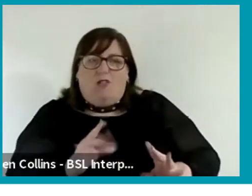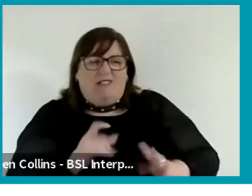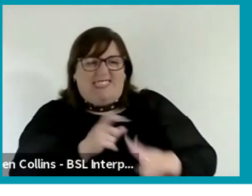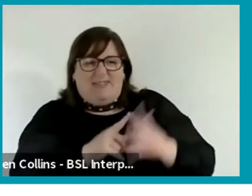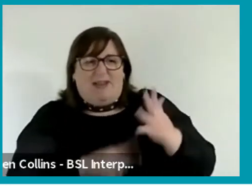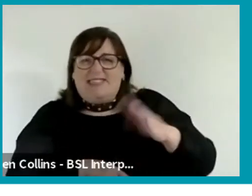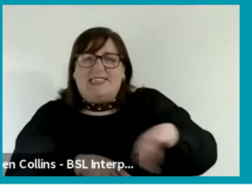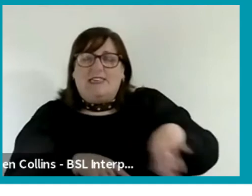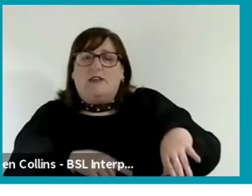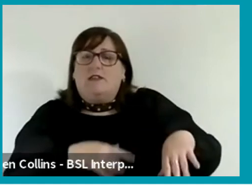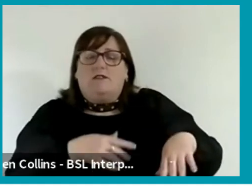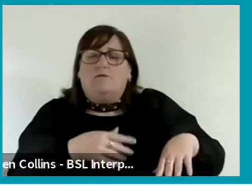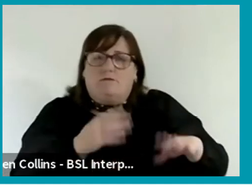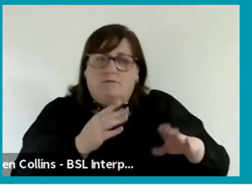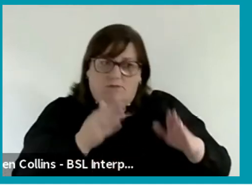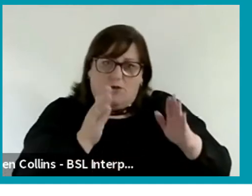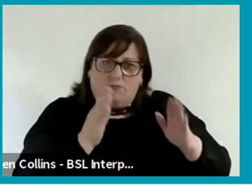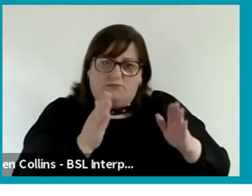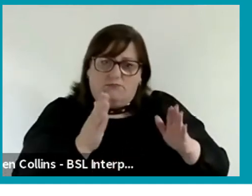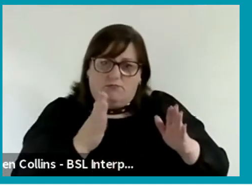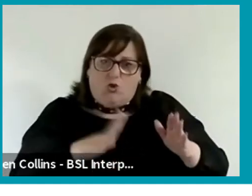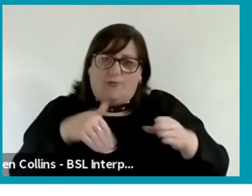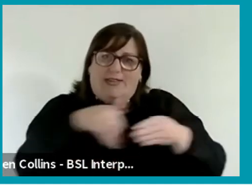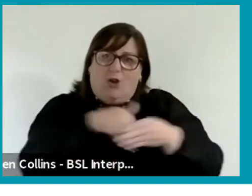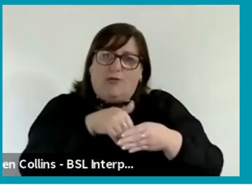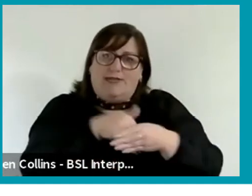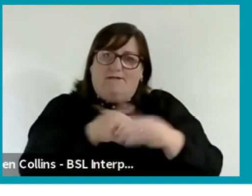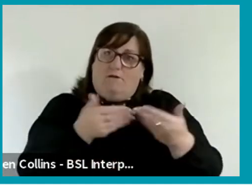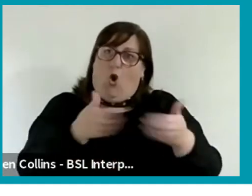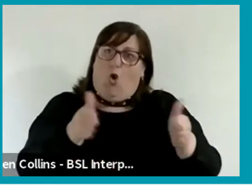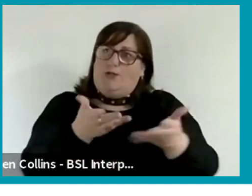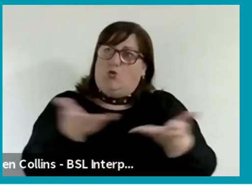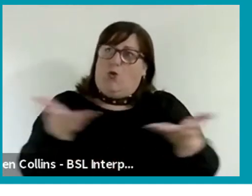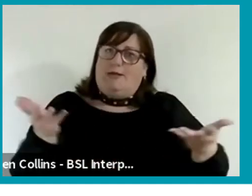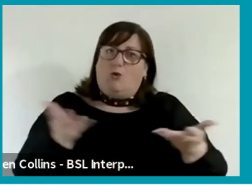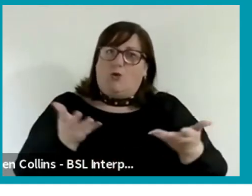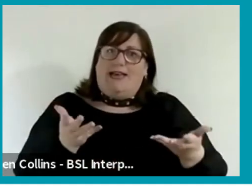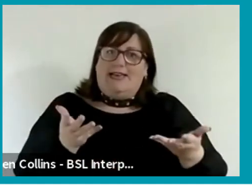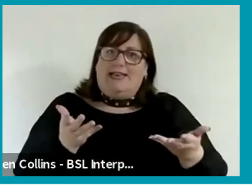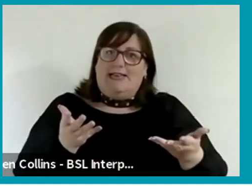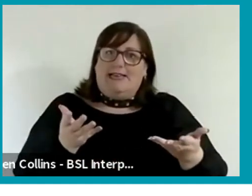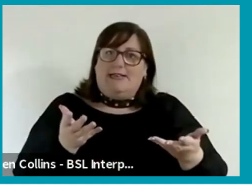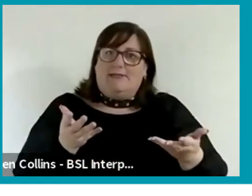we're completely inclusive and open to anyone. Yeah, I do like that.